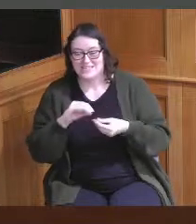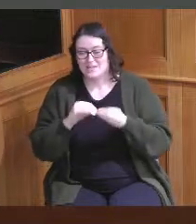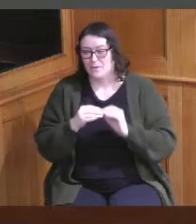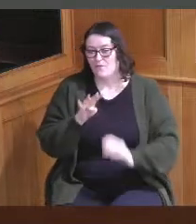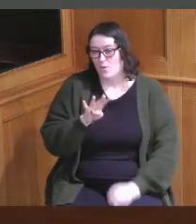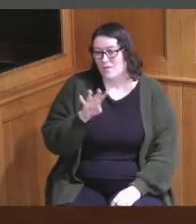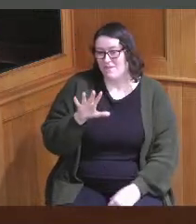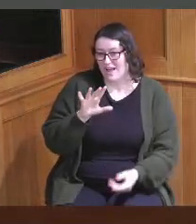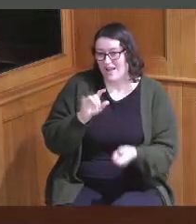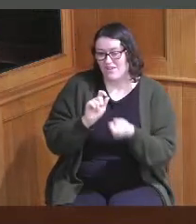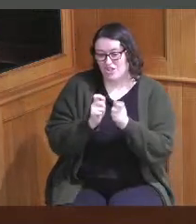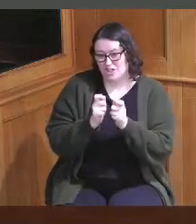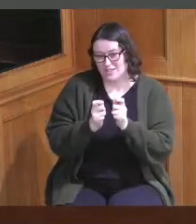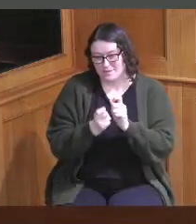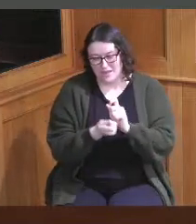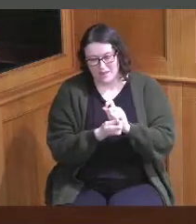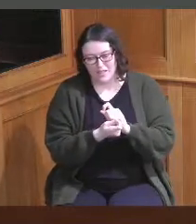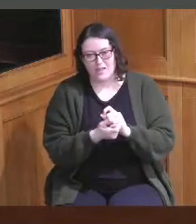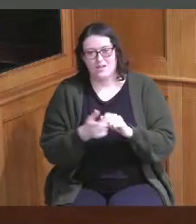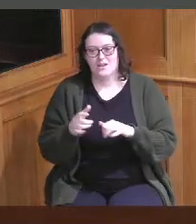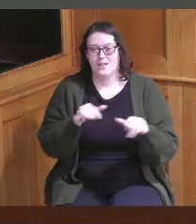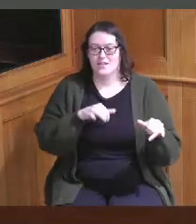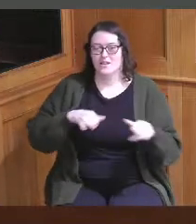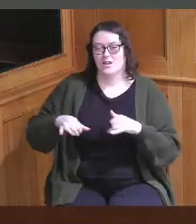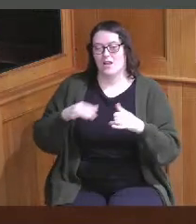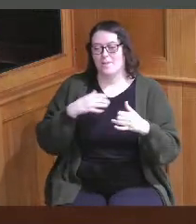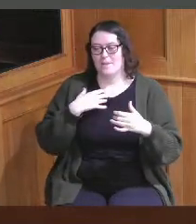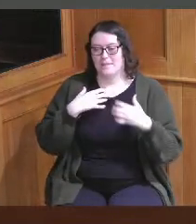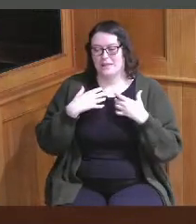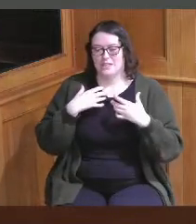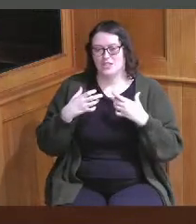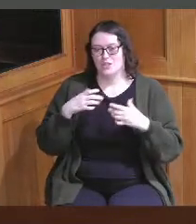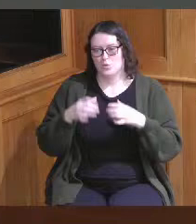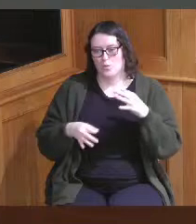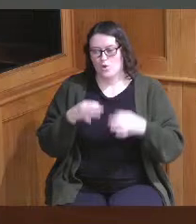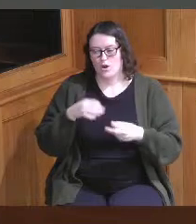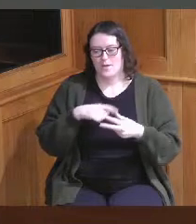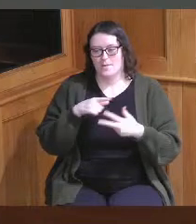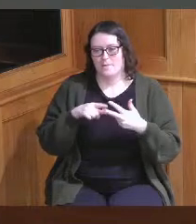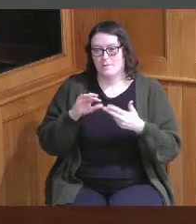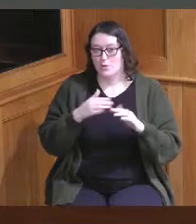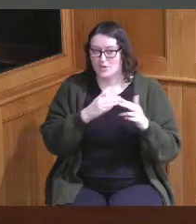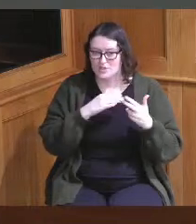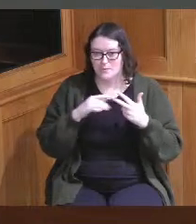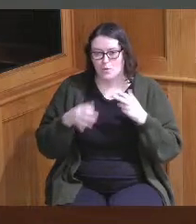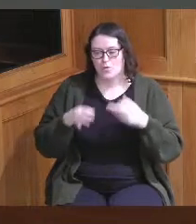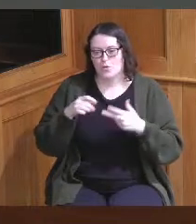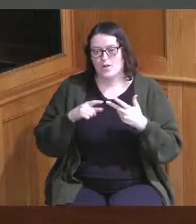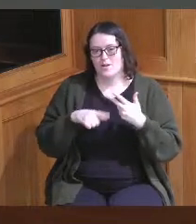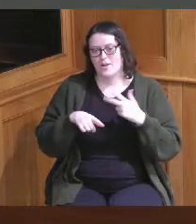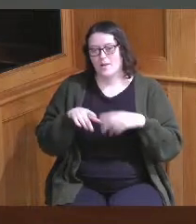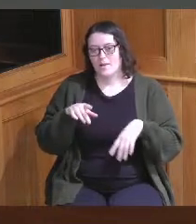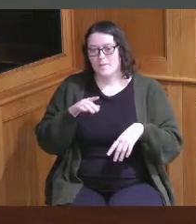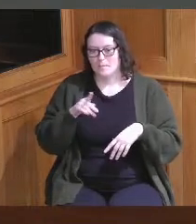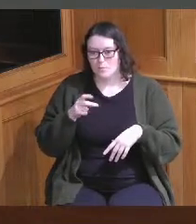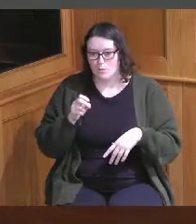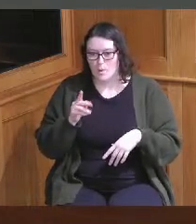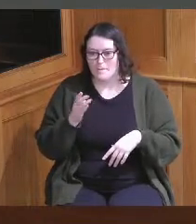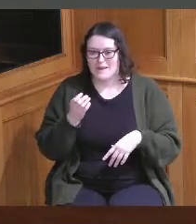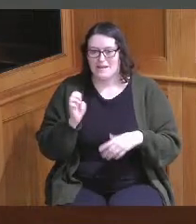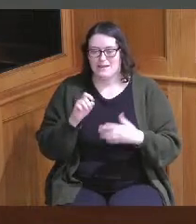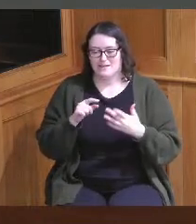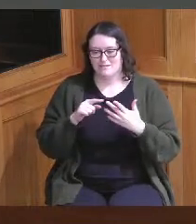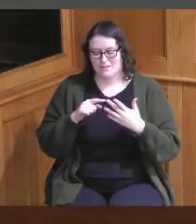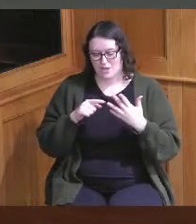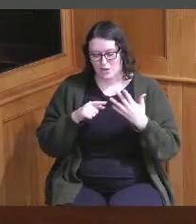45, taking place in Common Pleas Court, the prosecutor, municipal court, probation, planning and development, probate court, the sheriff,